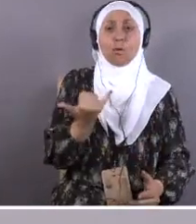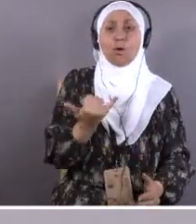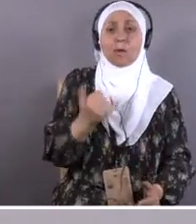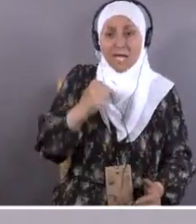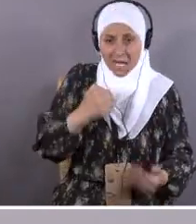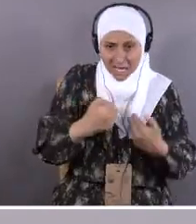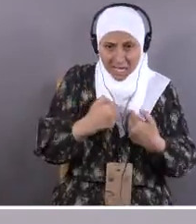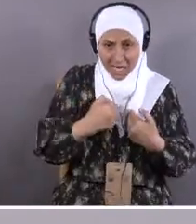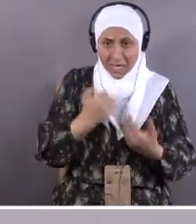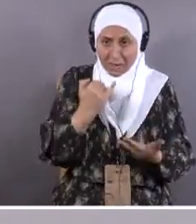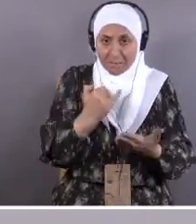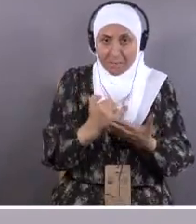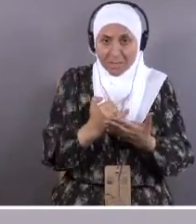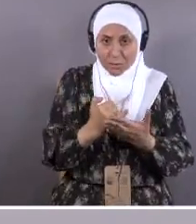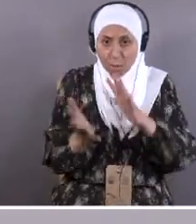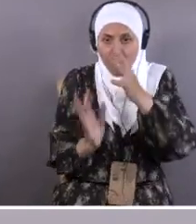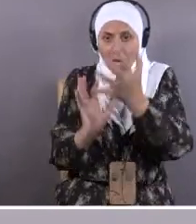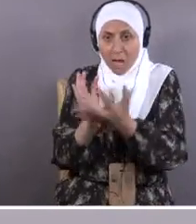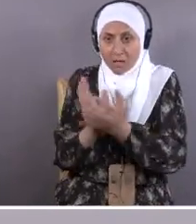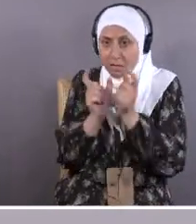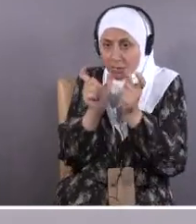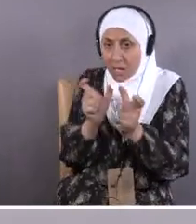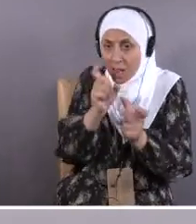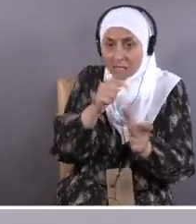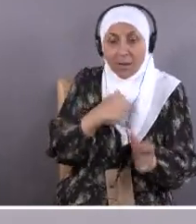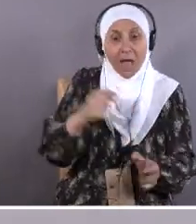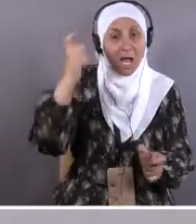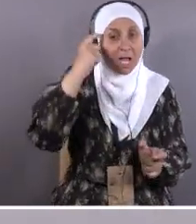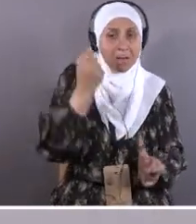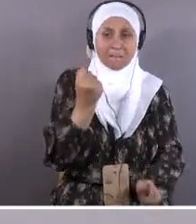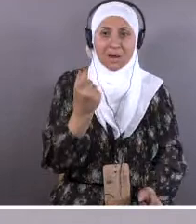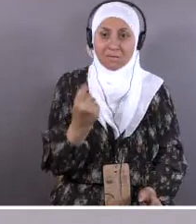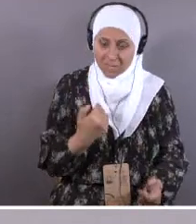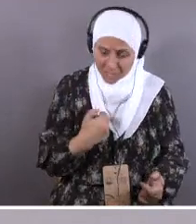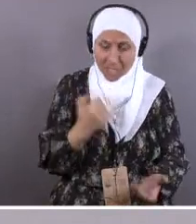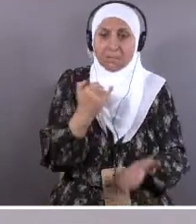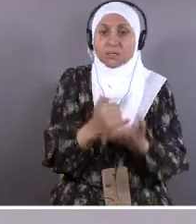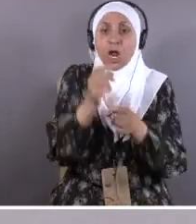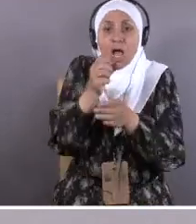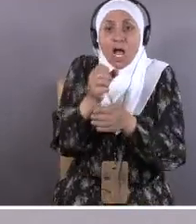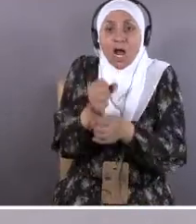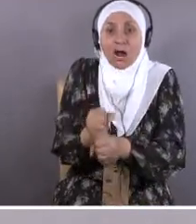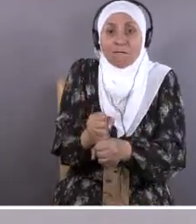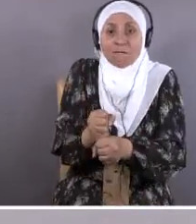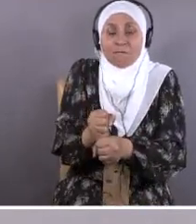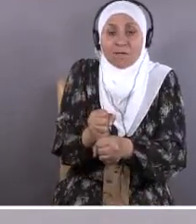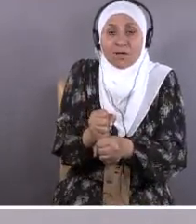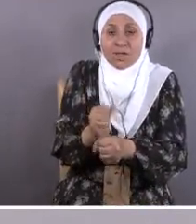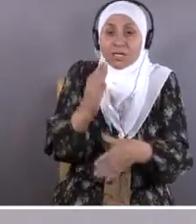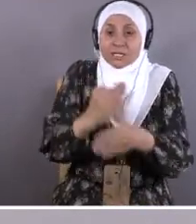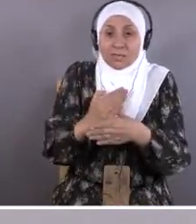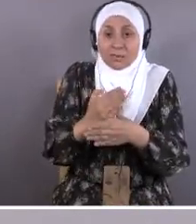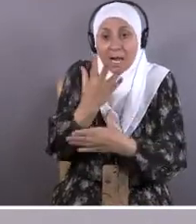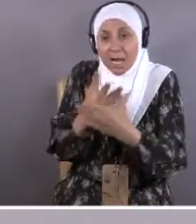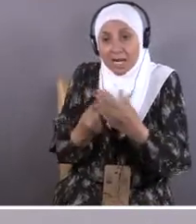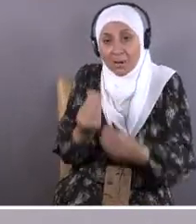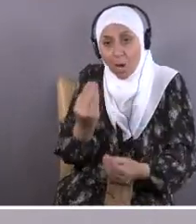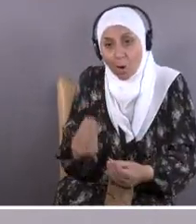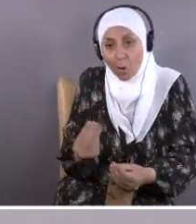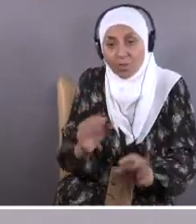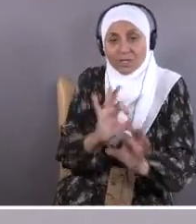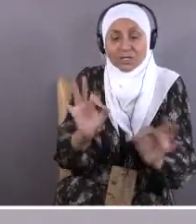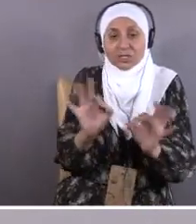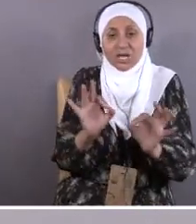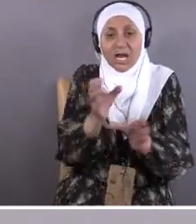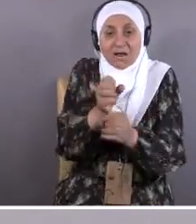planet Earth to ensure that we pass it on to our future generations. And if we can do that, we would have guaranteed